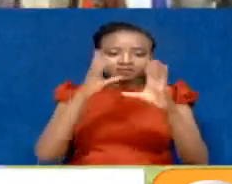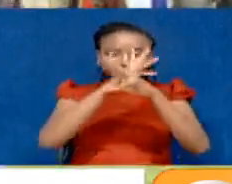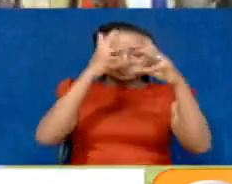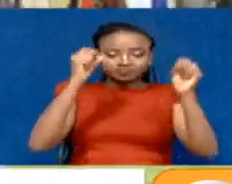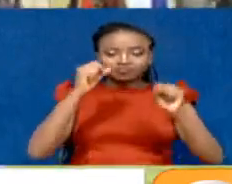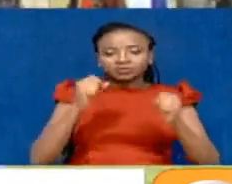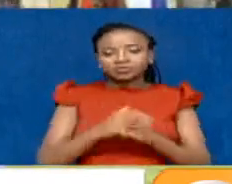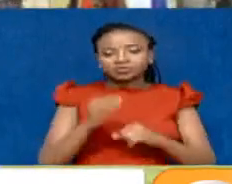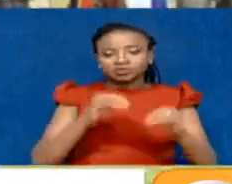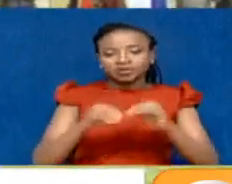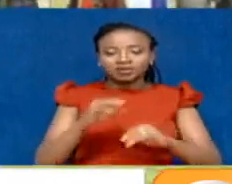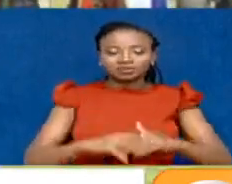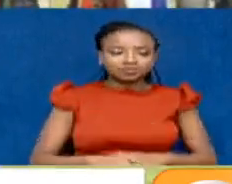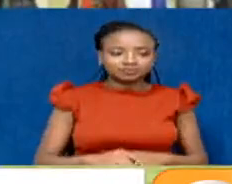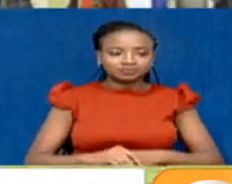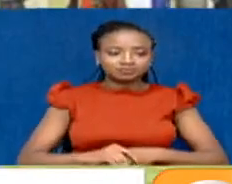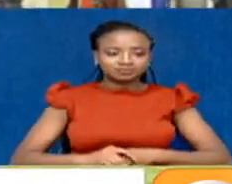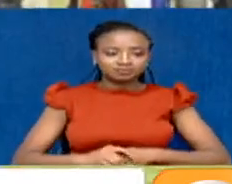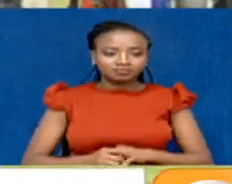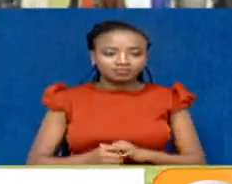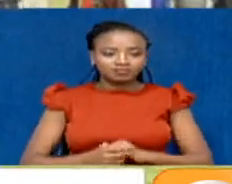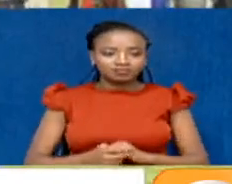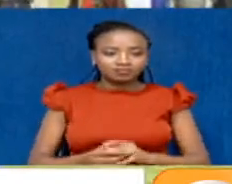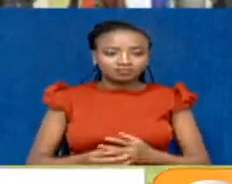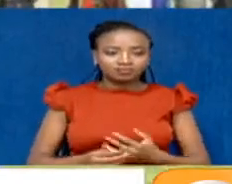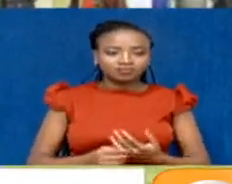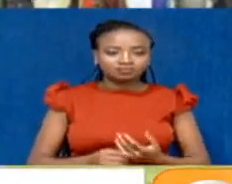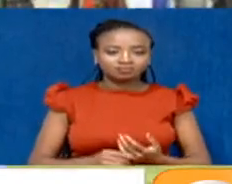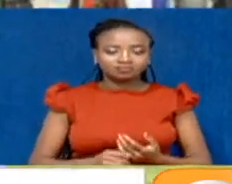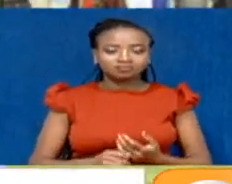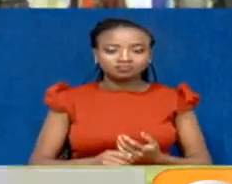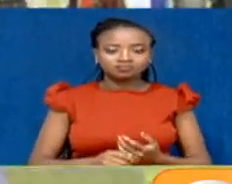presidential ballot. Stephen Leto, Citizen TV, Kasipul, Homa Bay County.